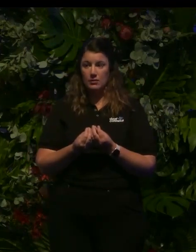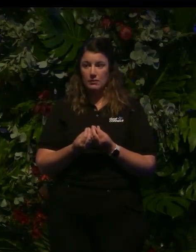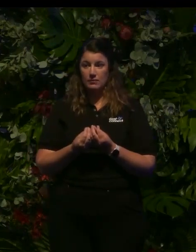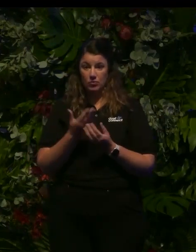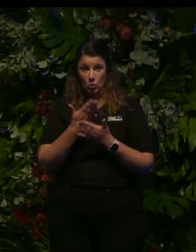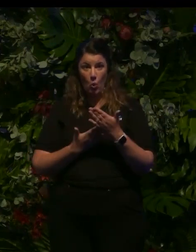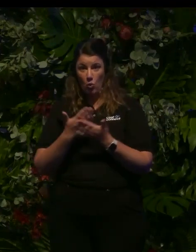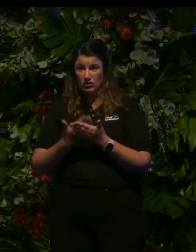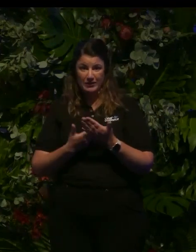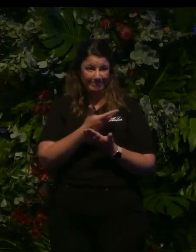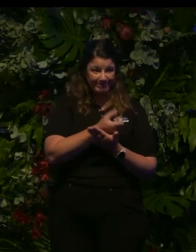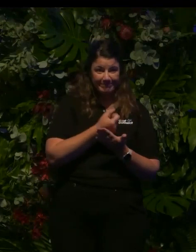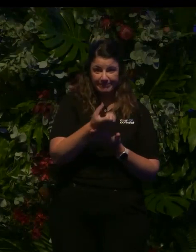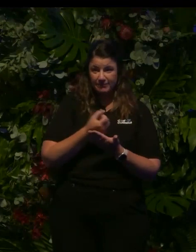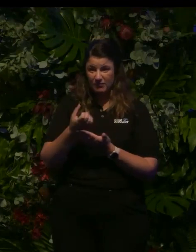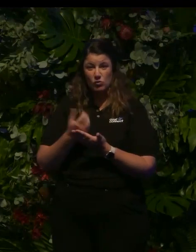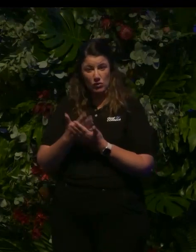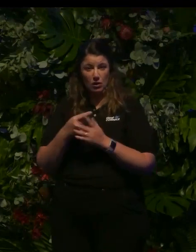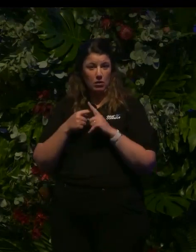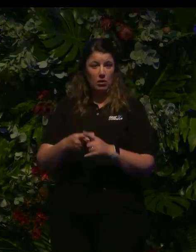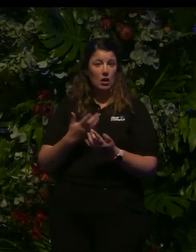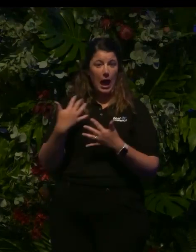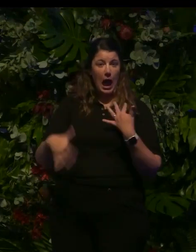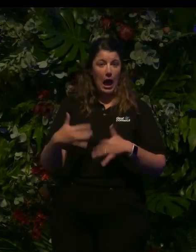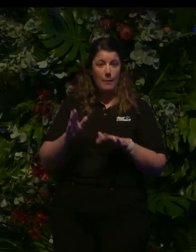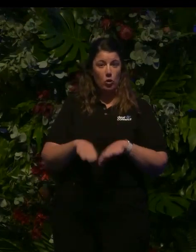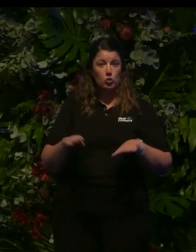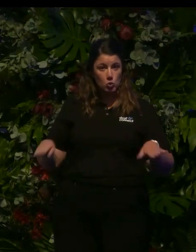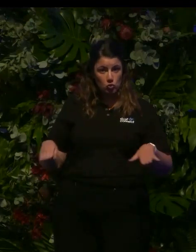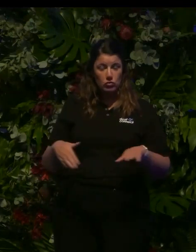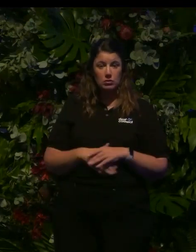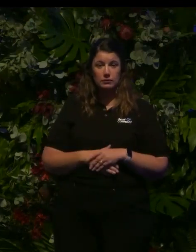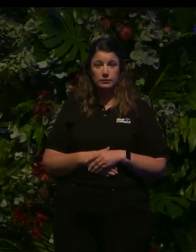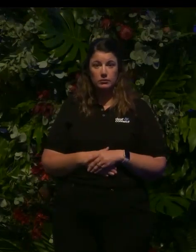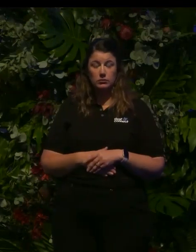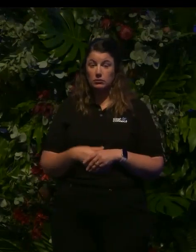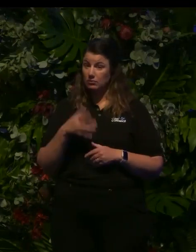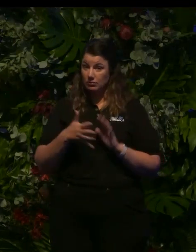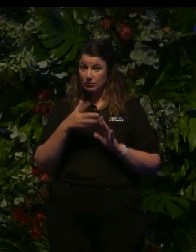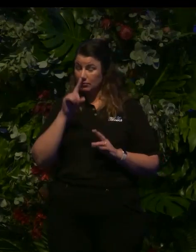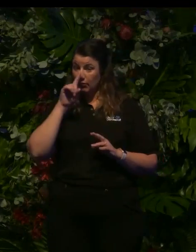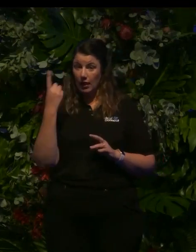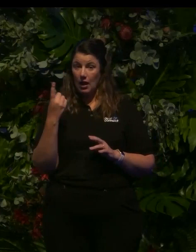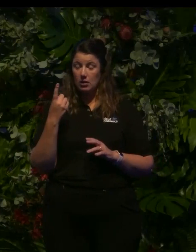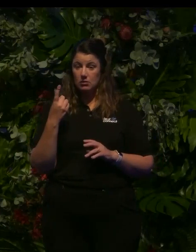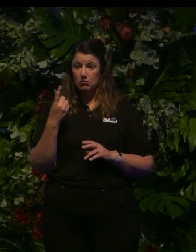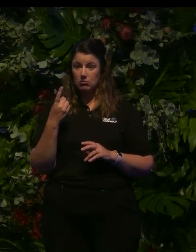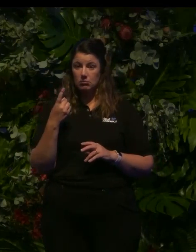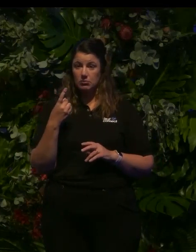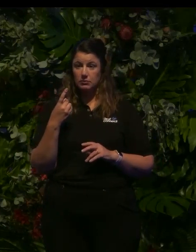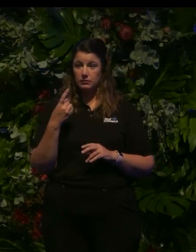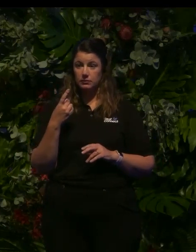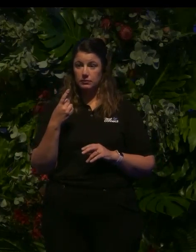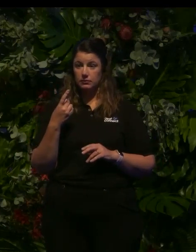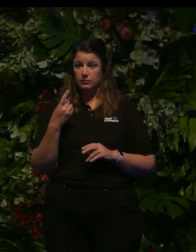stories which had harmed our children and had led to it that they were not able anymore